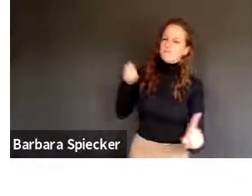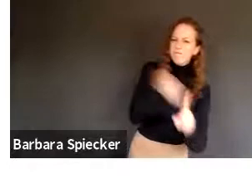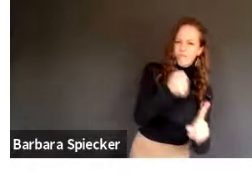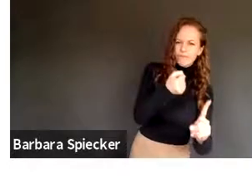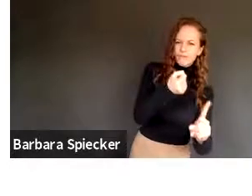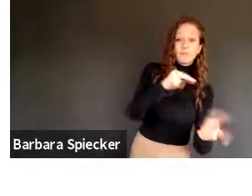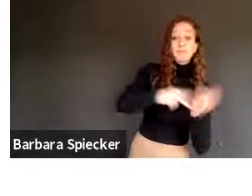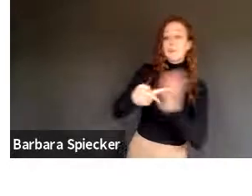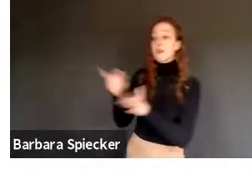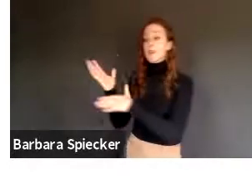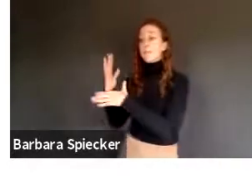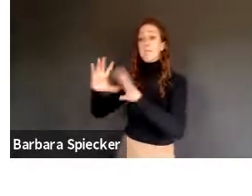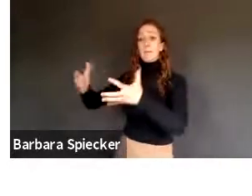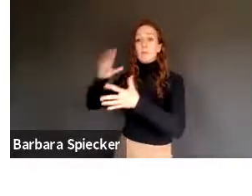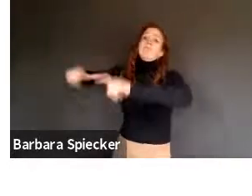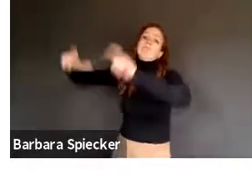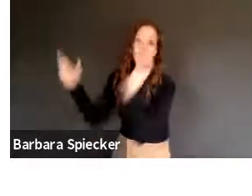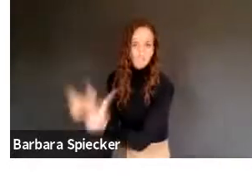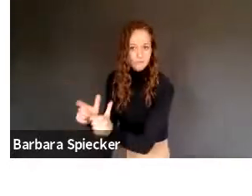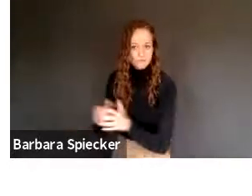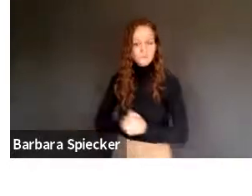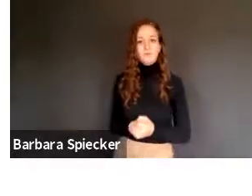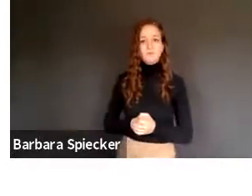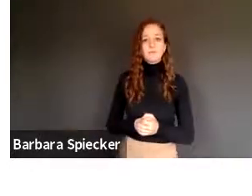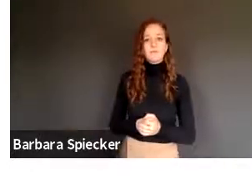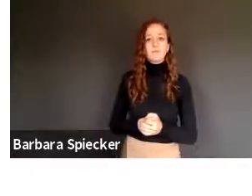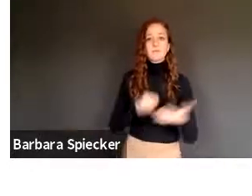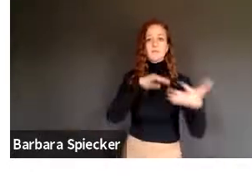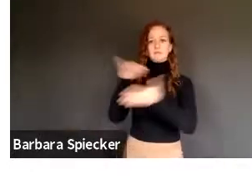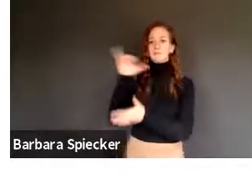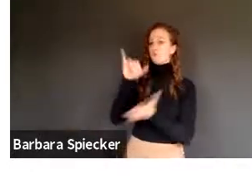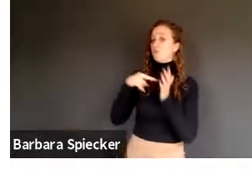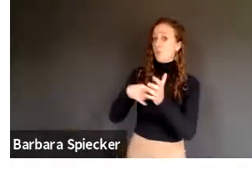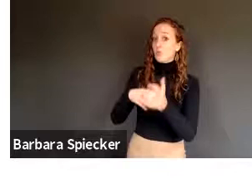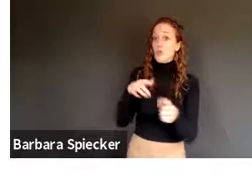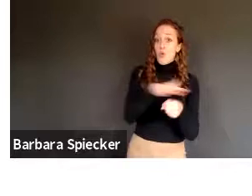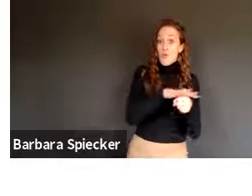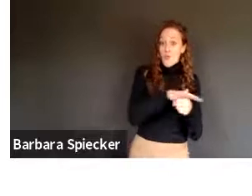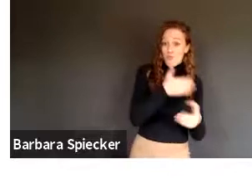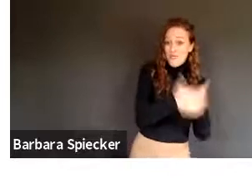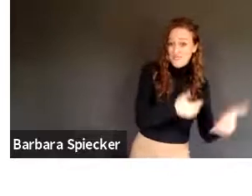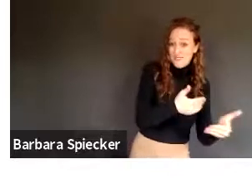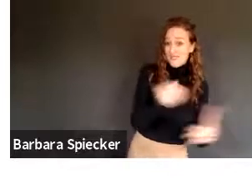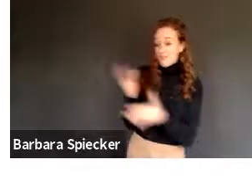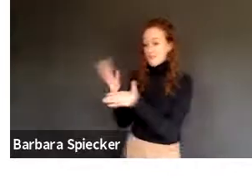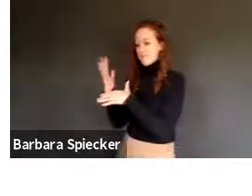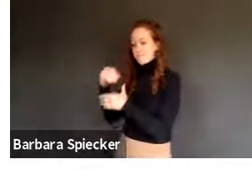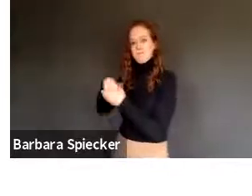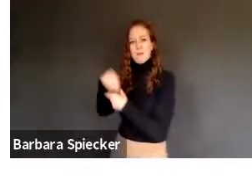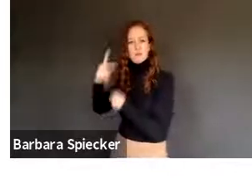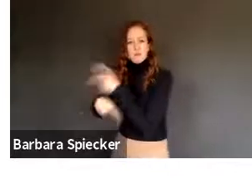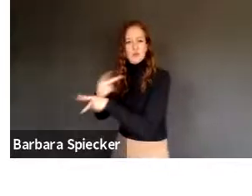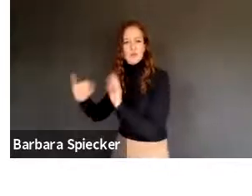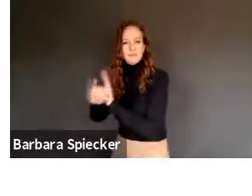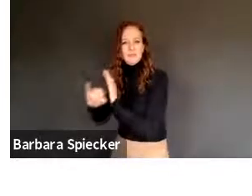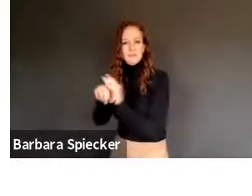declines. For example, the more intense an El Nino event is, the larger the kelp population's decline. The kelp population declines